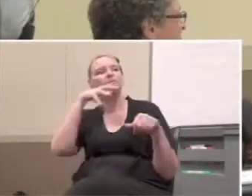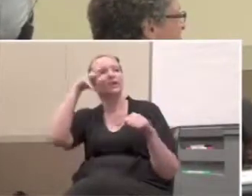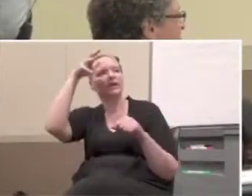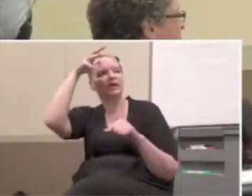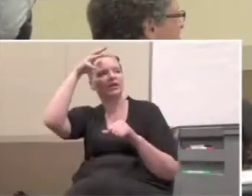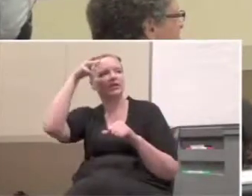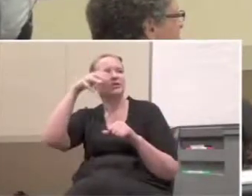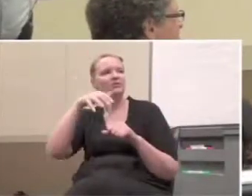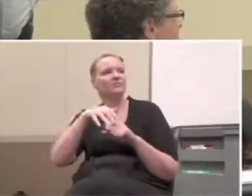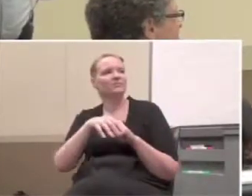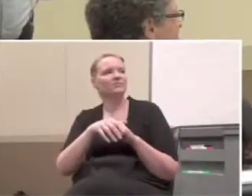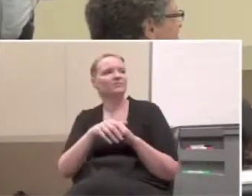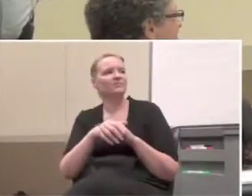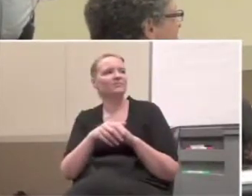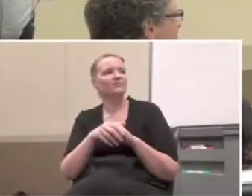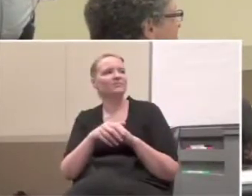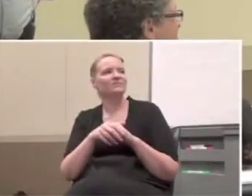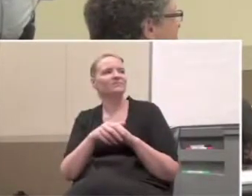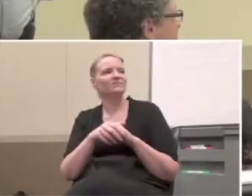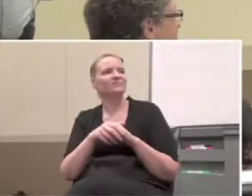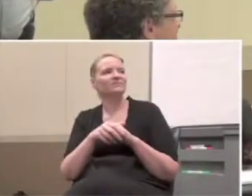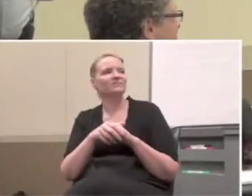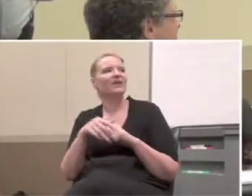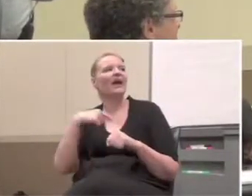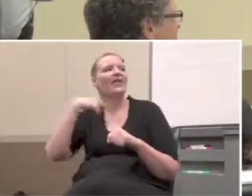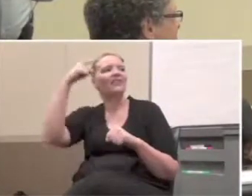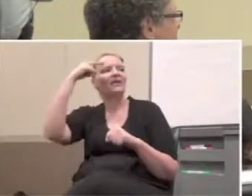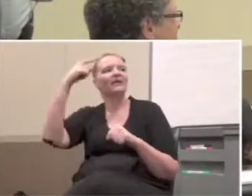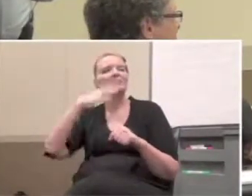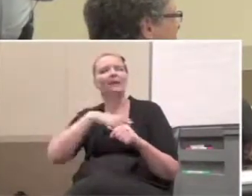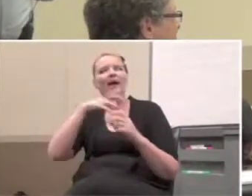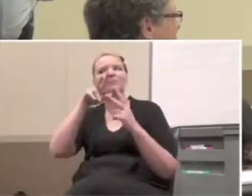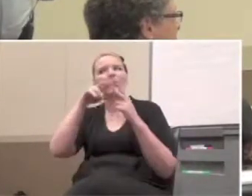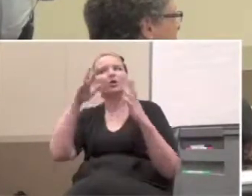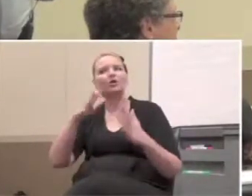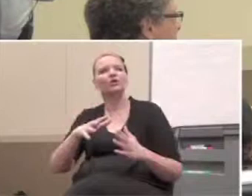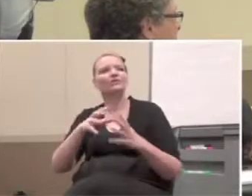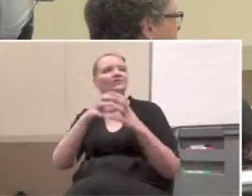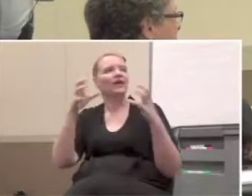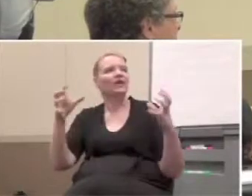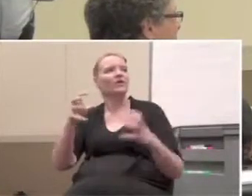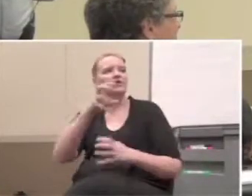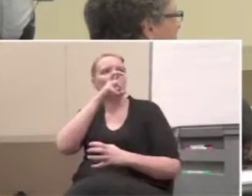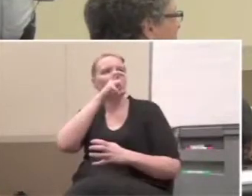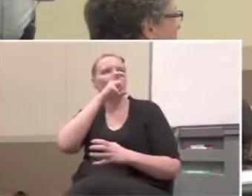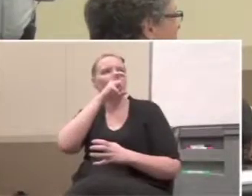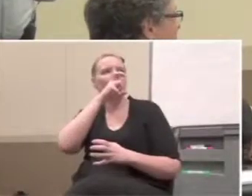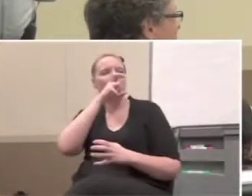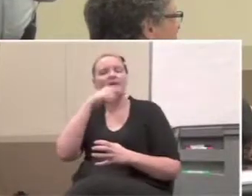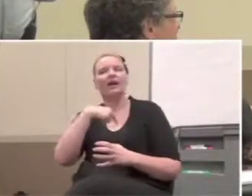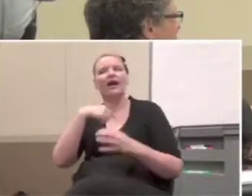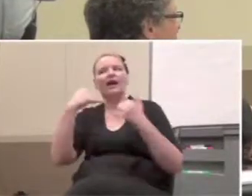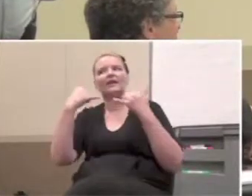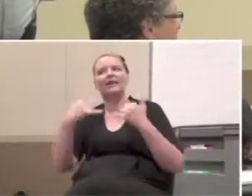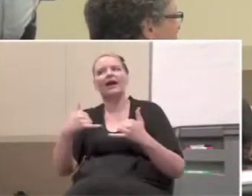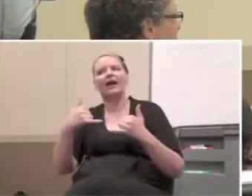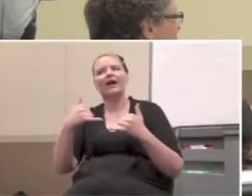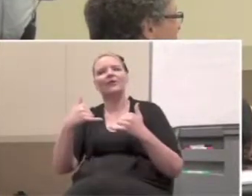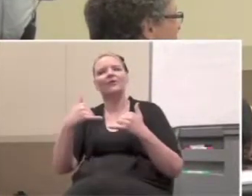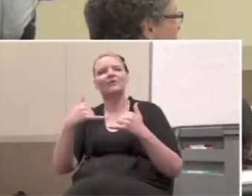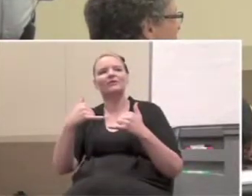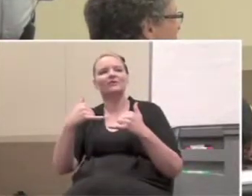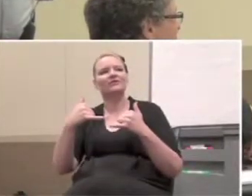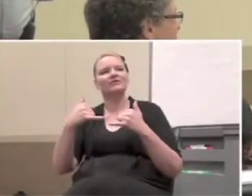I think my partner is very strict and I have now undermined my partner a little bit by